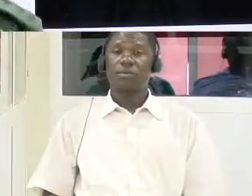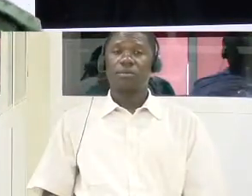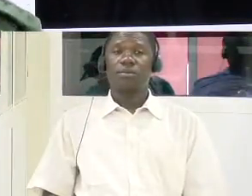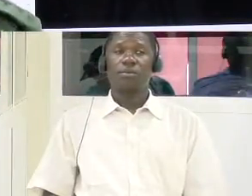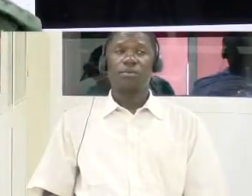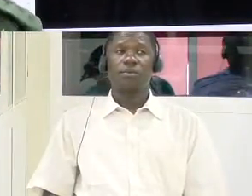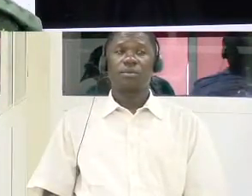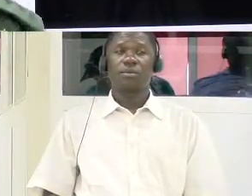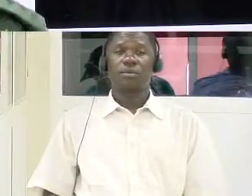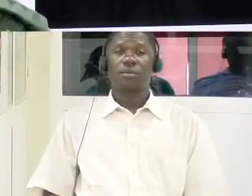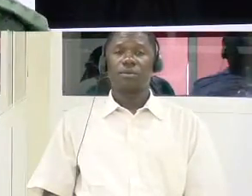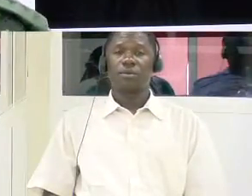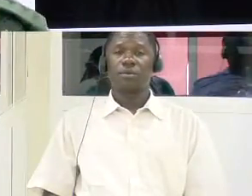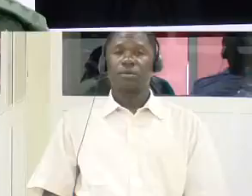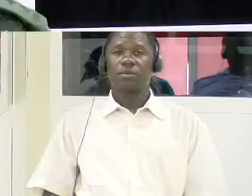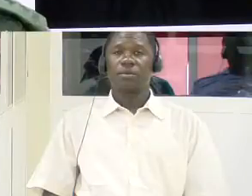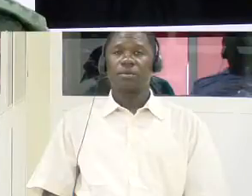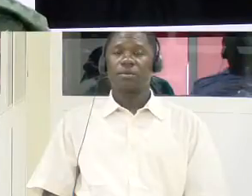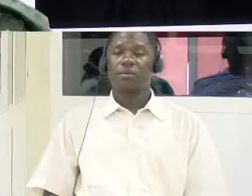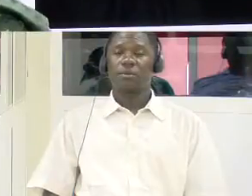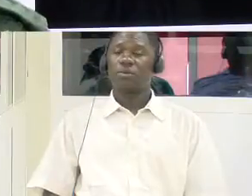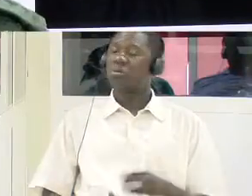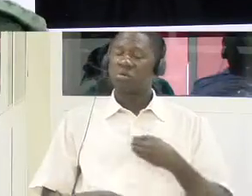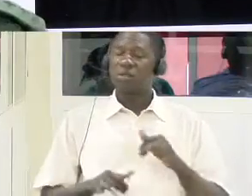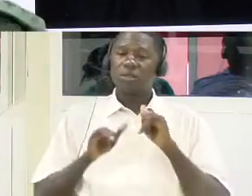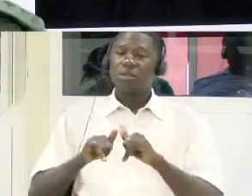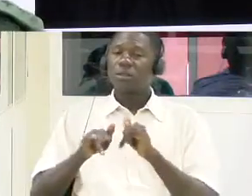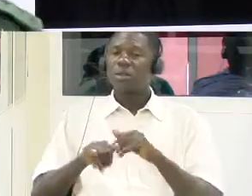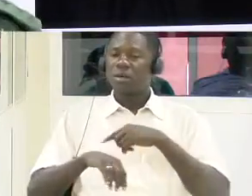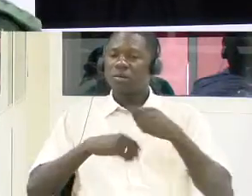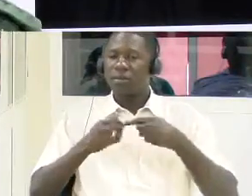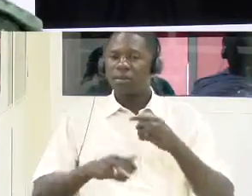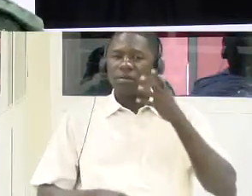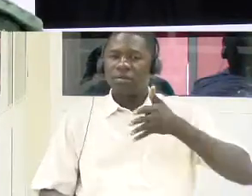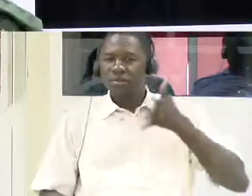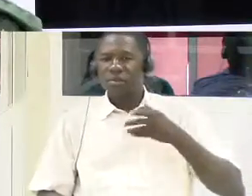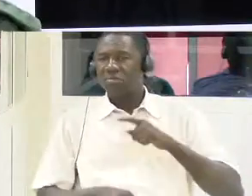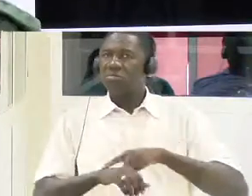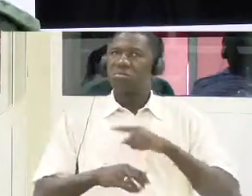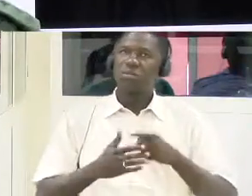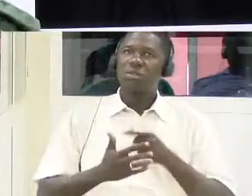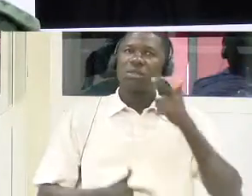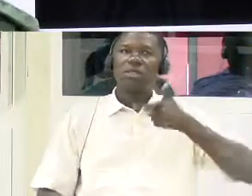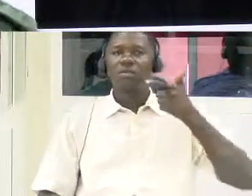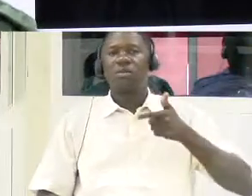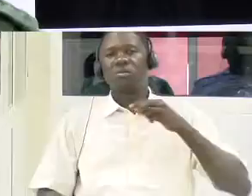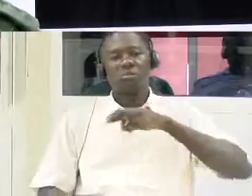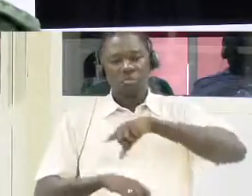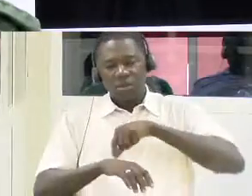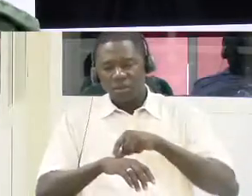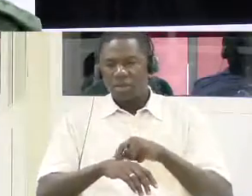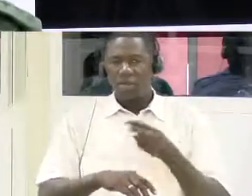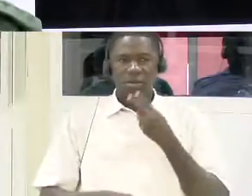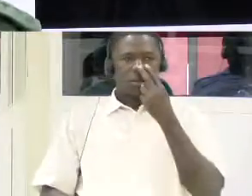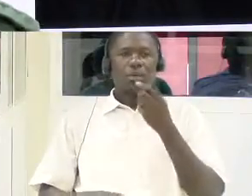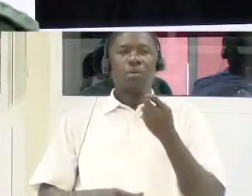So suddenly I was there. After 15, 17 minutes, I saw a black car coming from